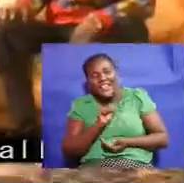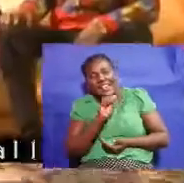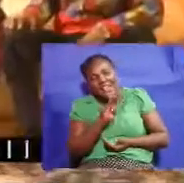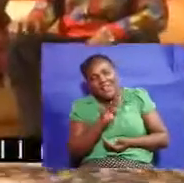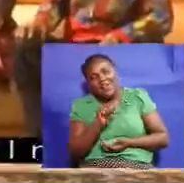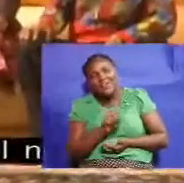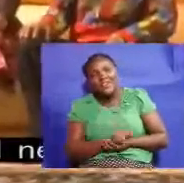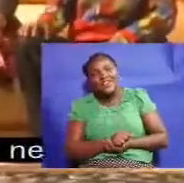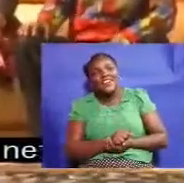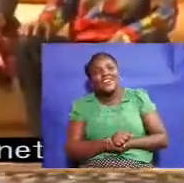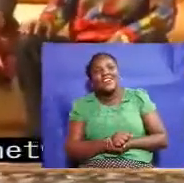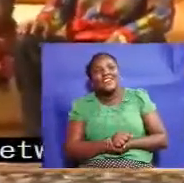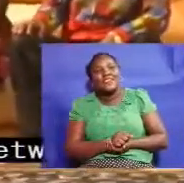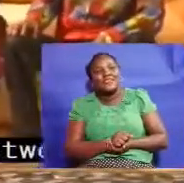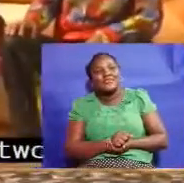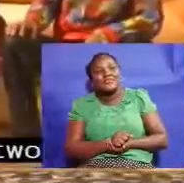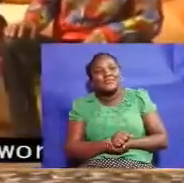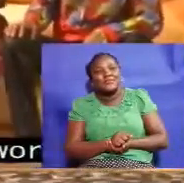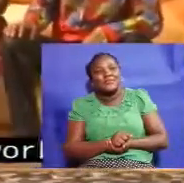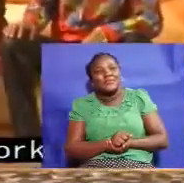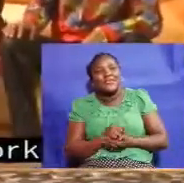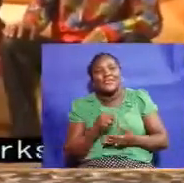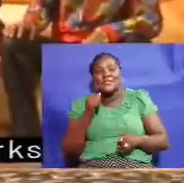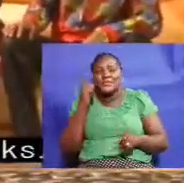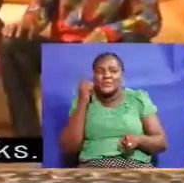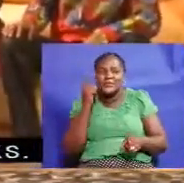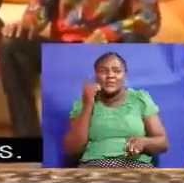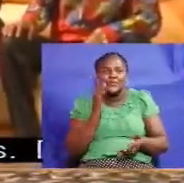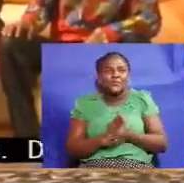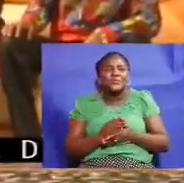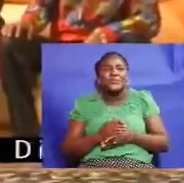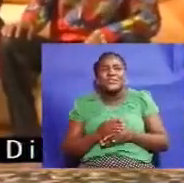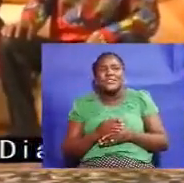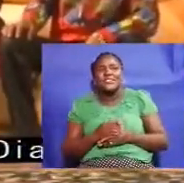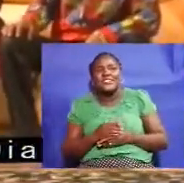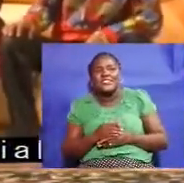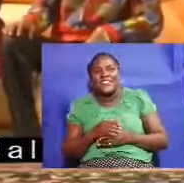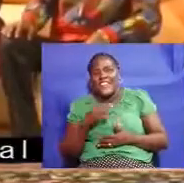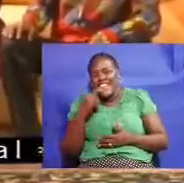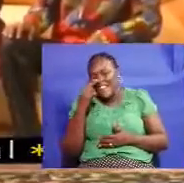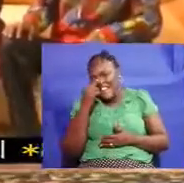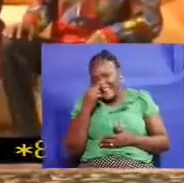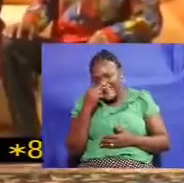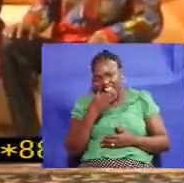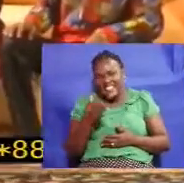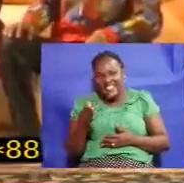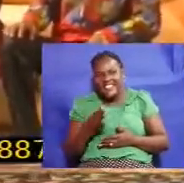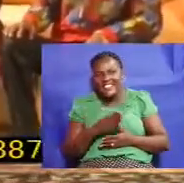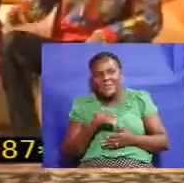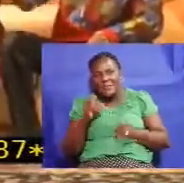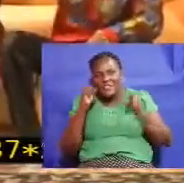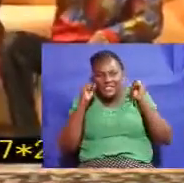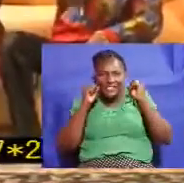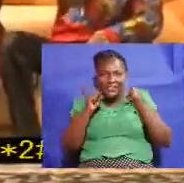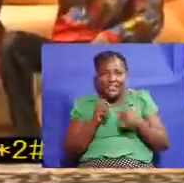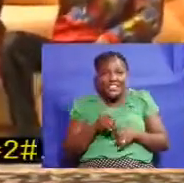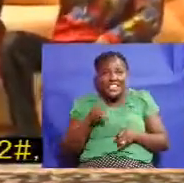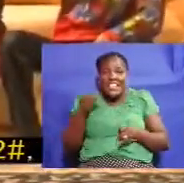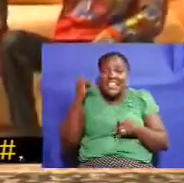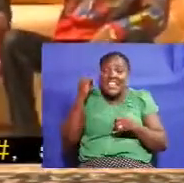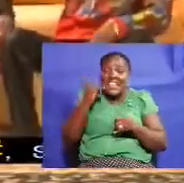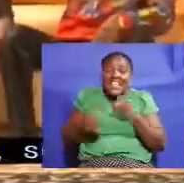checked. Anyway, I'm going out with Gabby. I'll see you later. Hey, I'm Bob Morrison. That's for